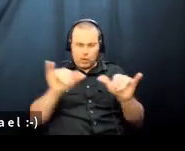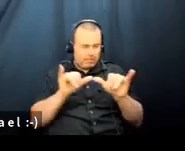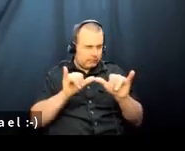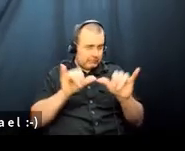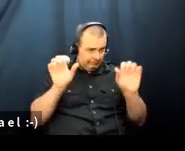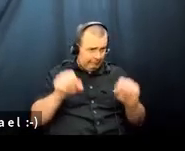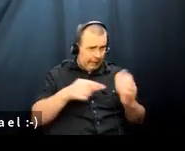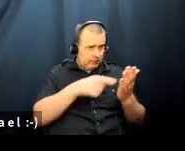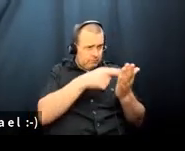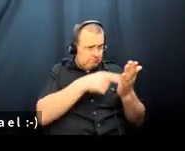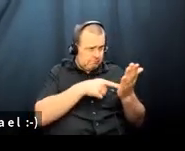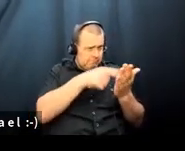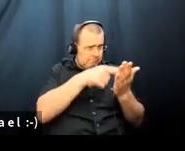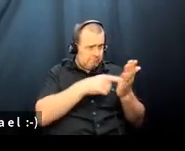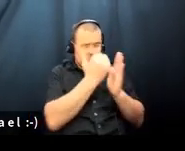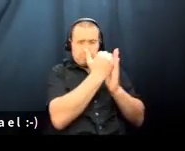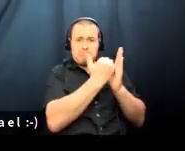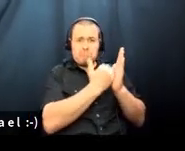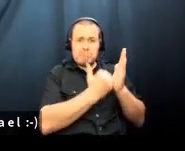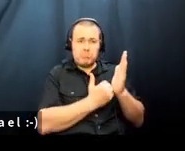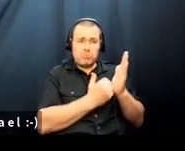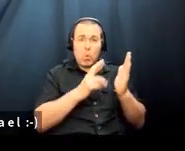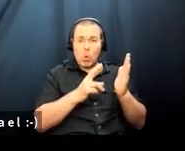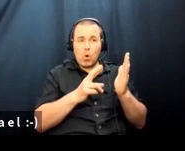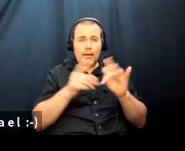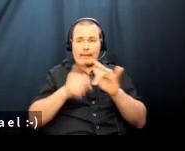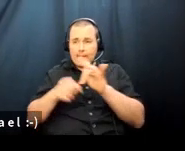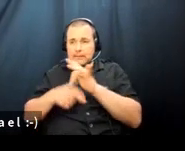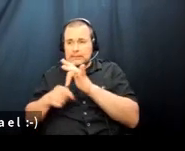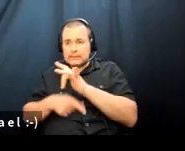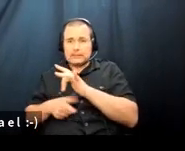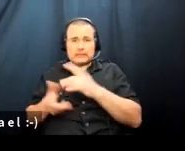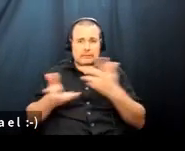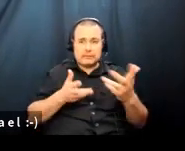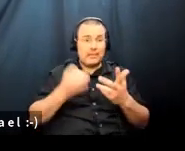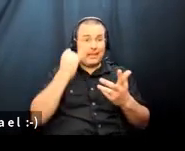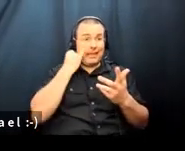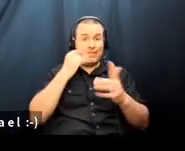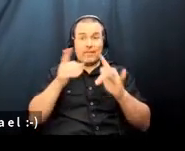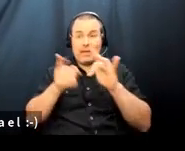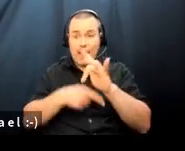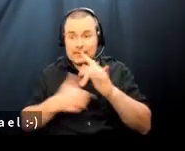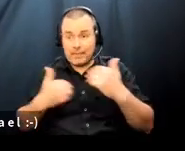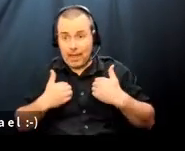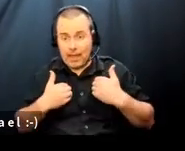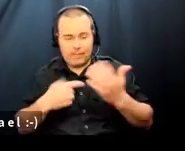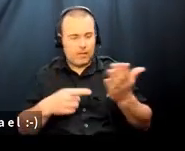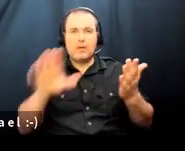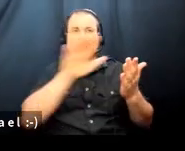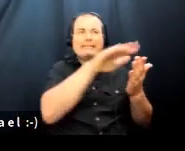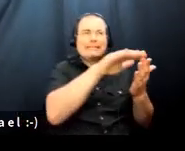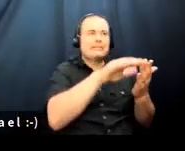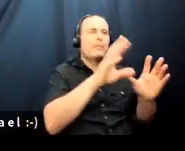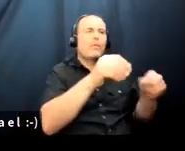of the things that are listed here? Or do they have gaps? Because if they have gaps, that's something to go back to your providers with and